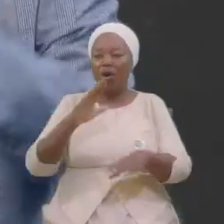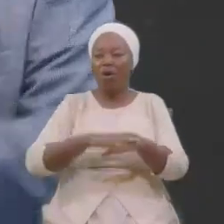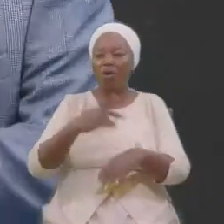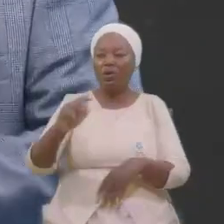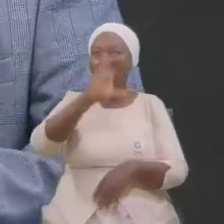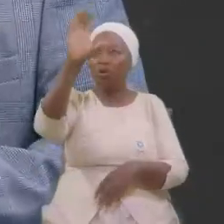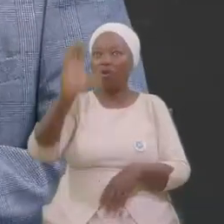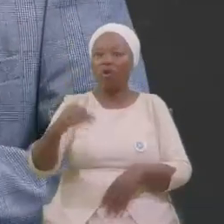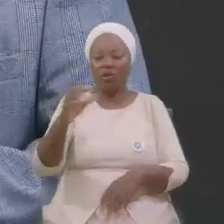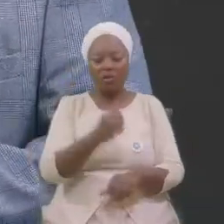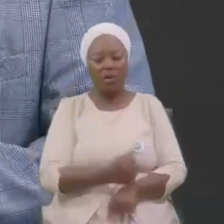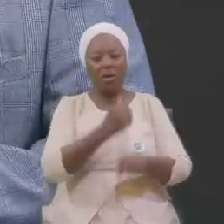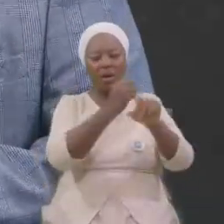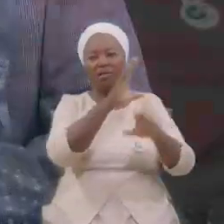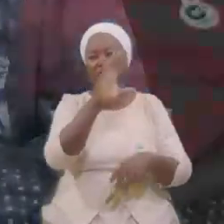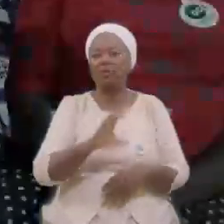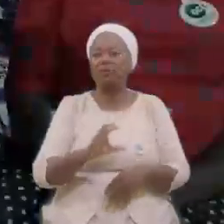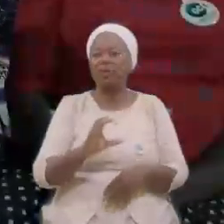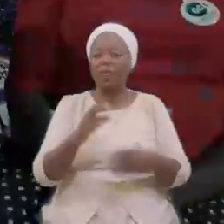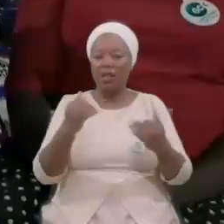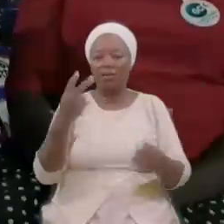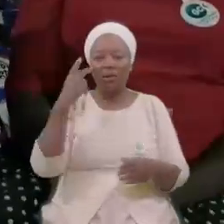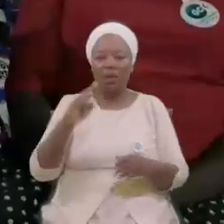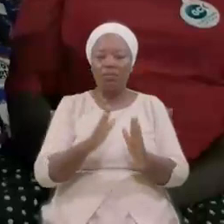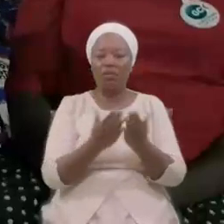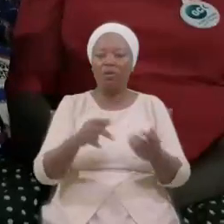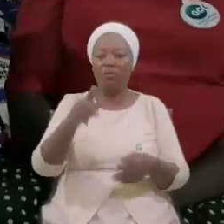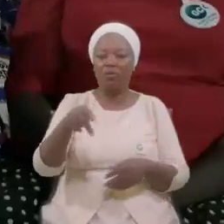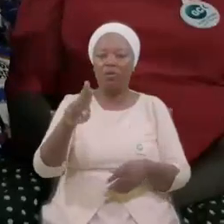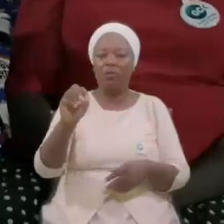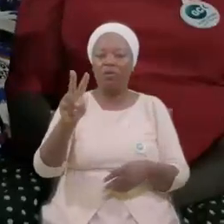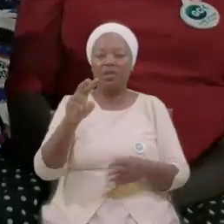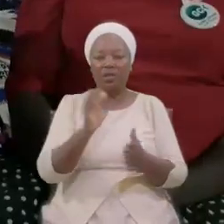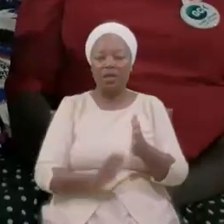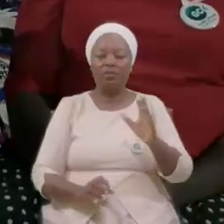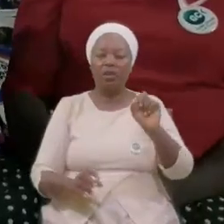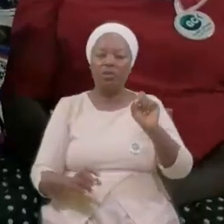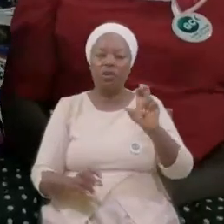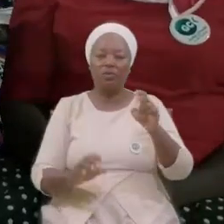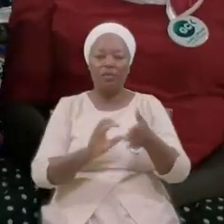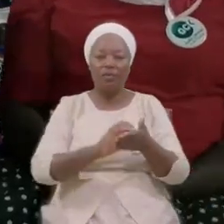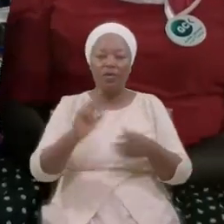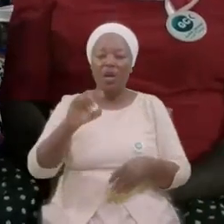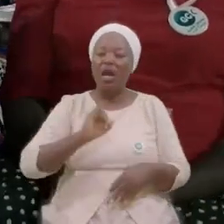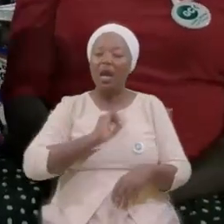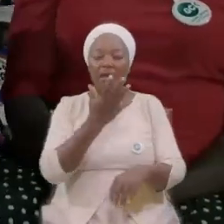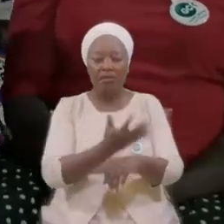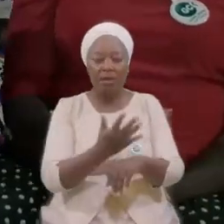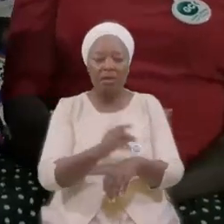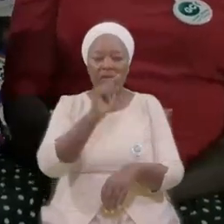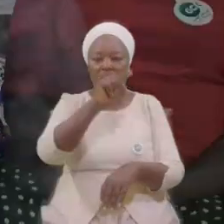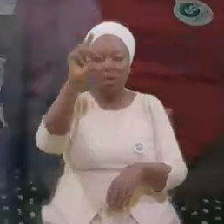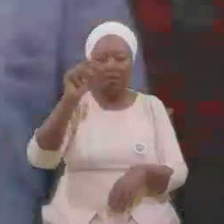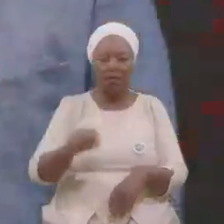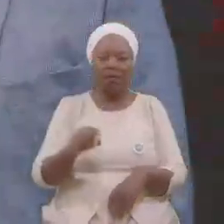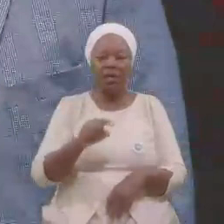Calvary. Look at Romans chapter 12, verse 1. I beseech you therefore,